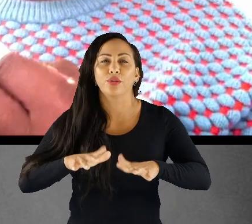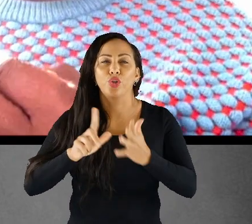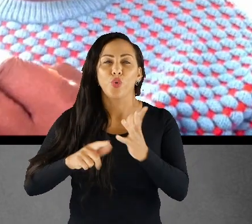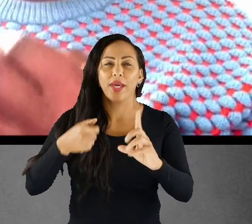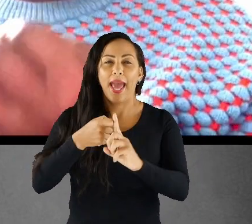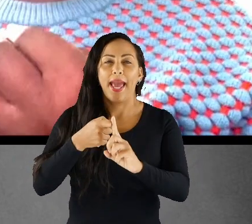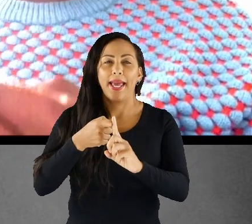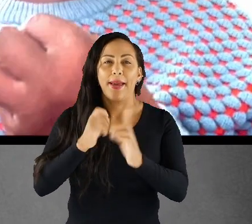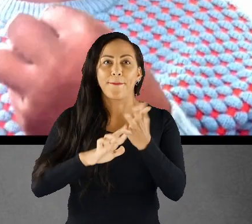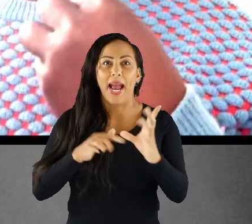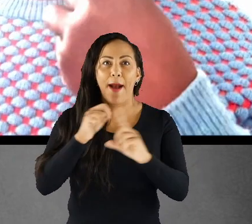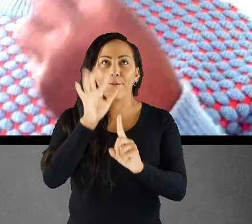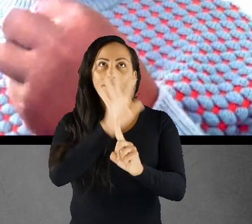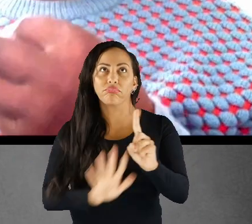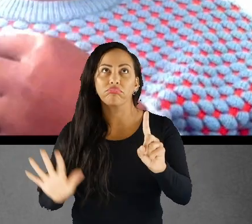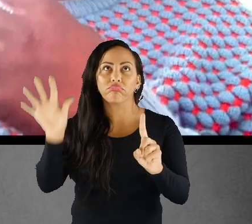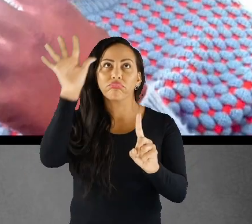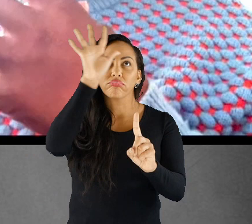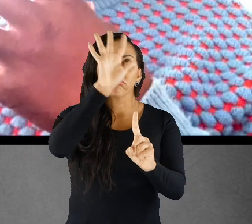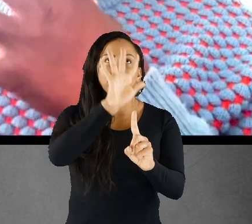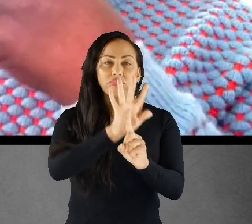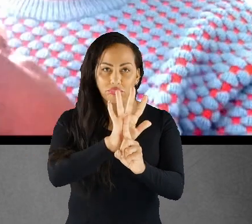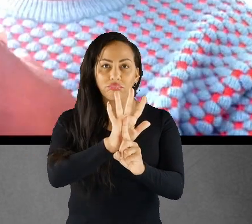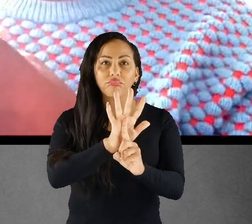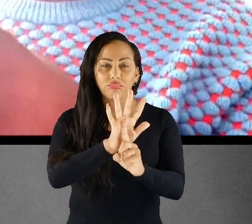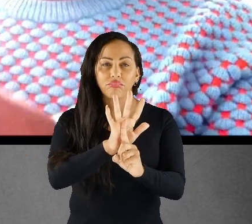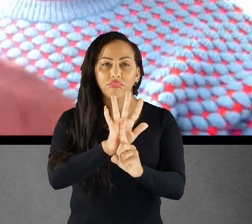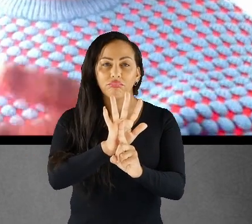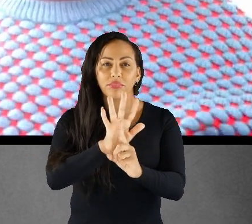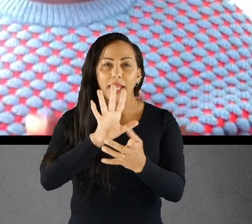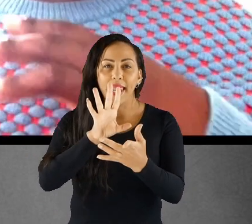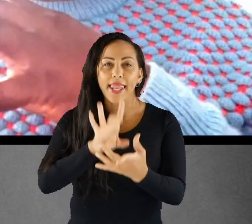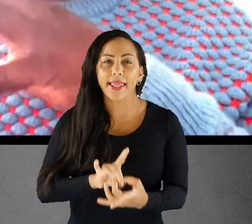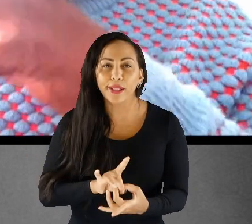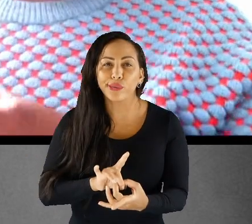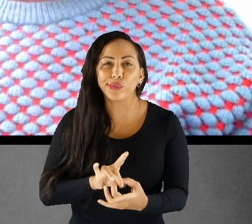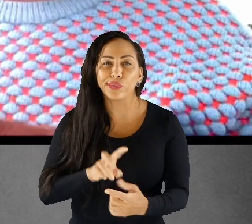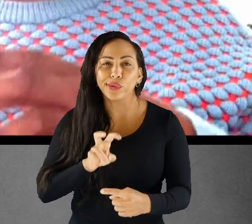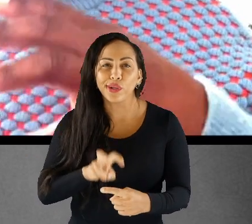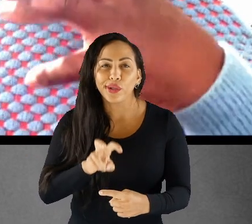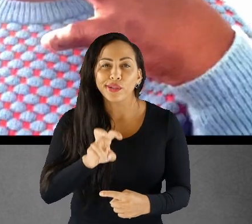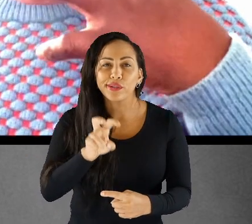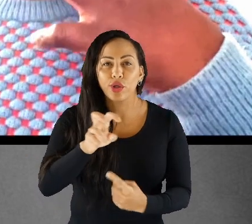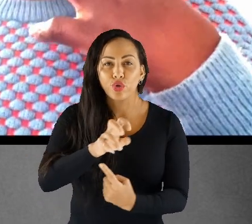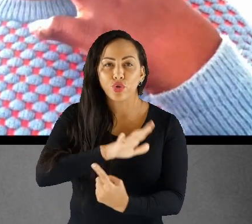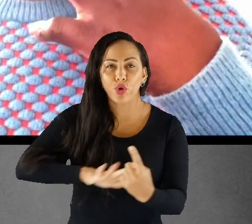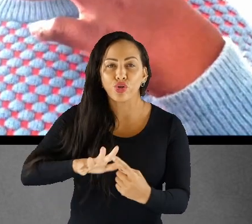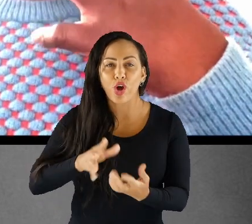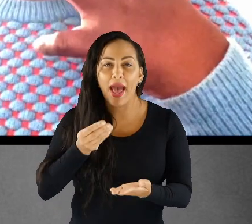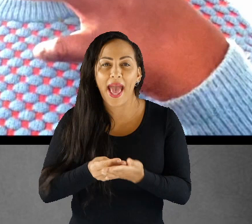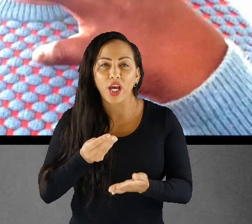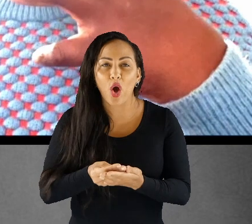looking at taking pictures of stairs, but through the socio-economical backgrounds